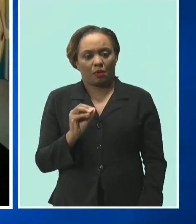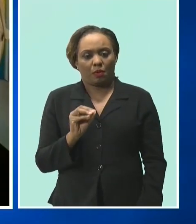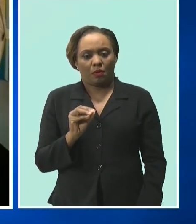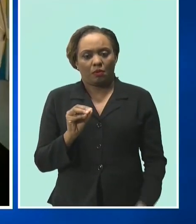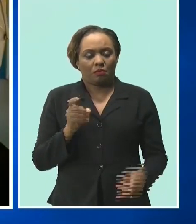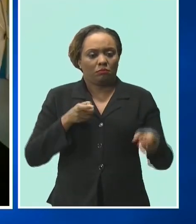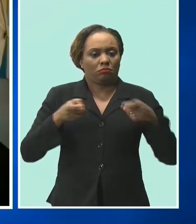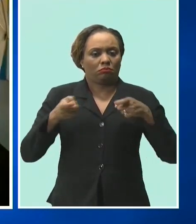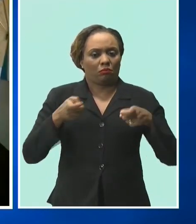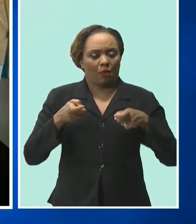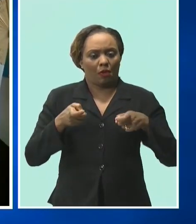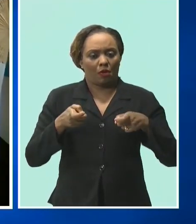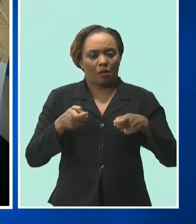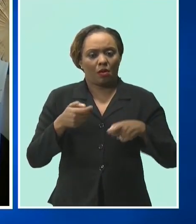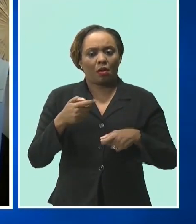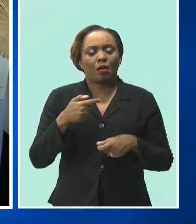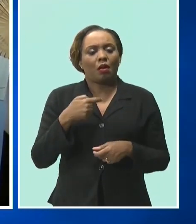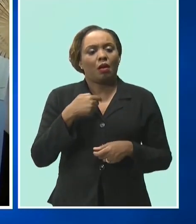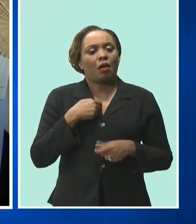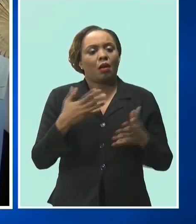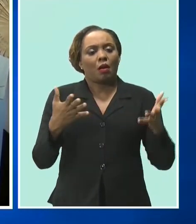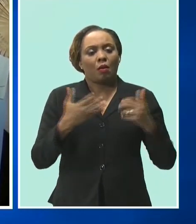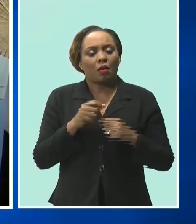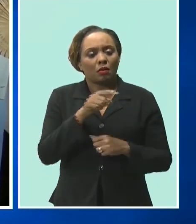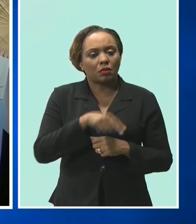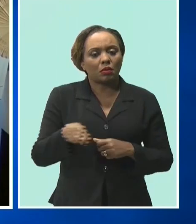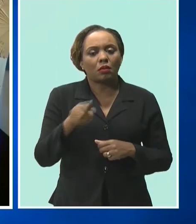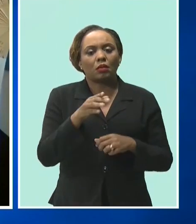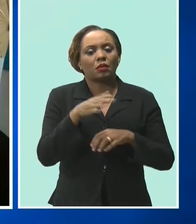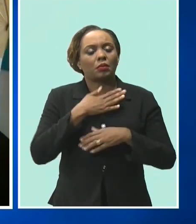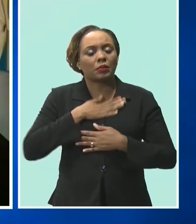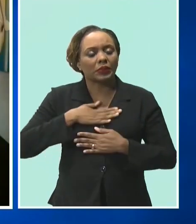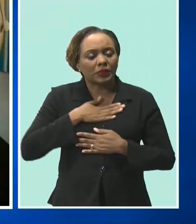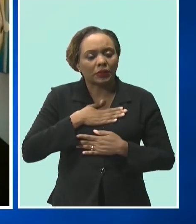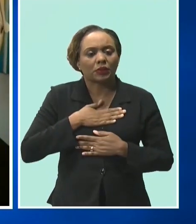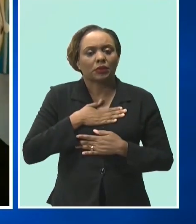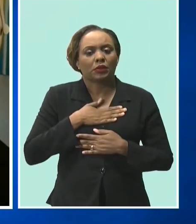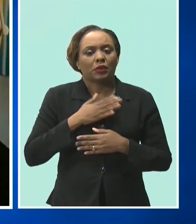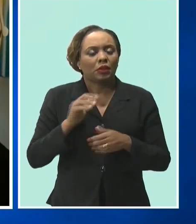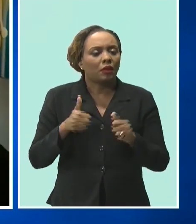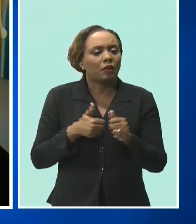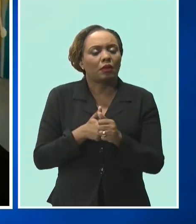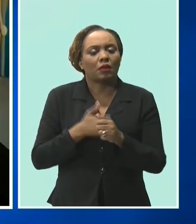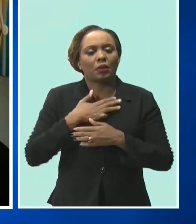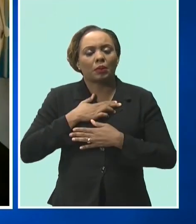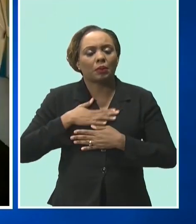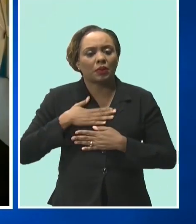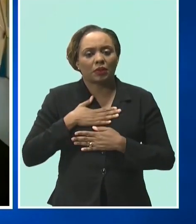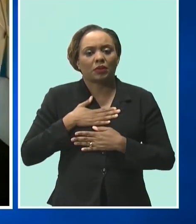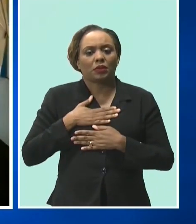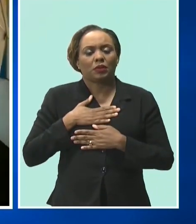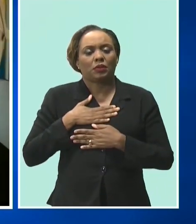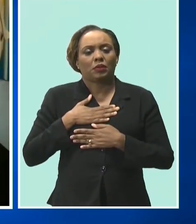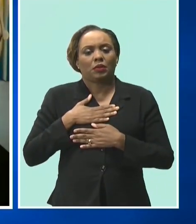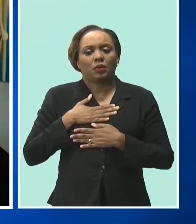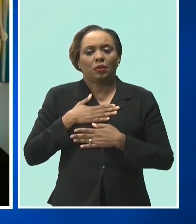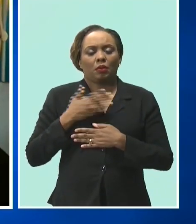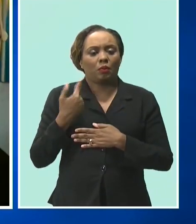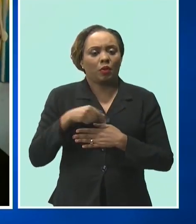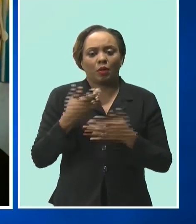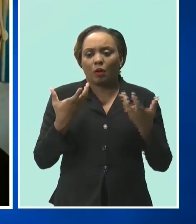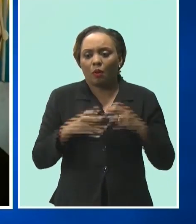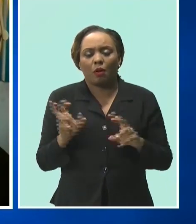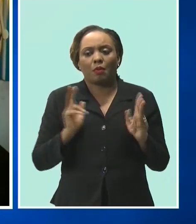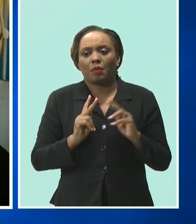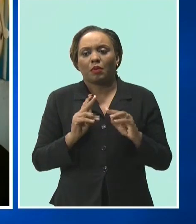on this issue. And I'm asking everyone to please conform. We have a heightened situation already. We don't need to add any